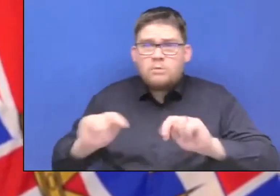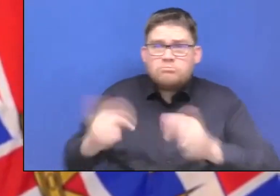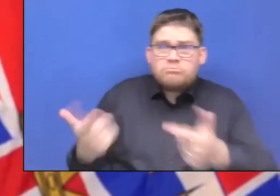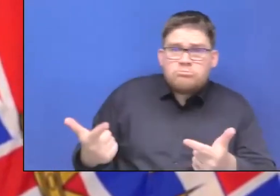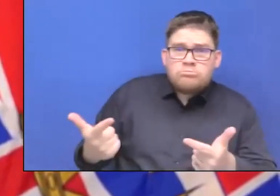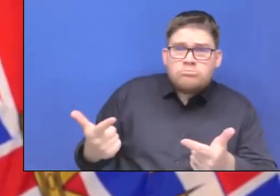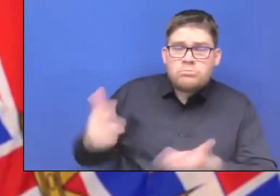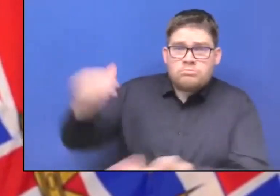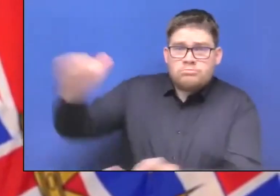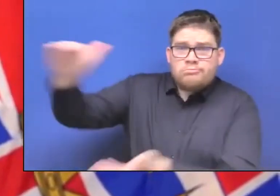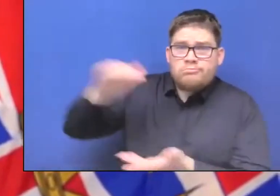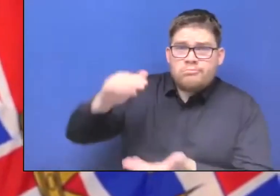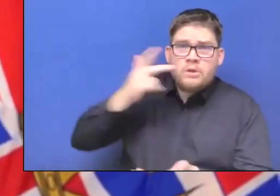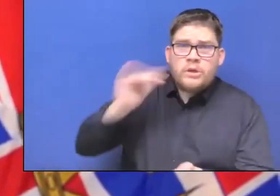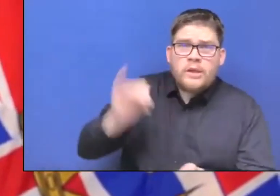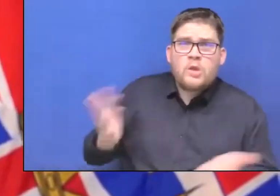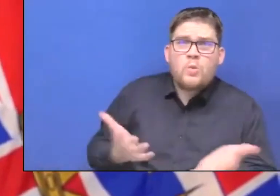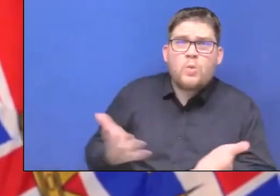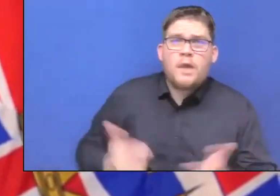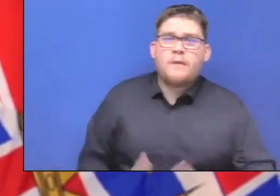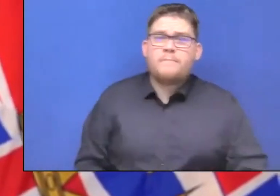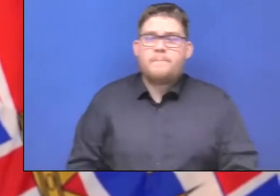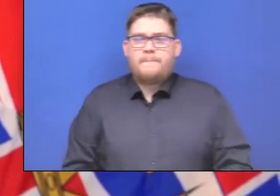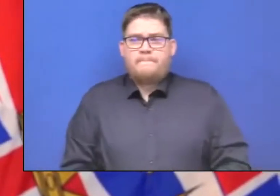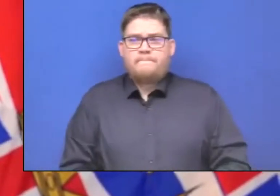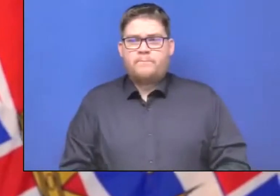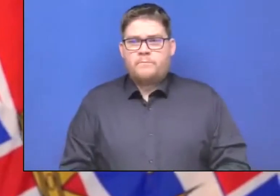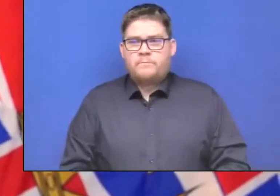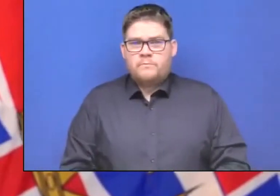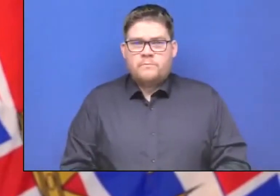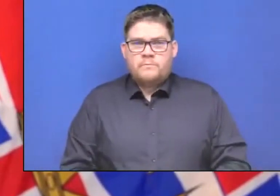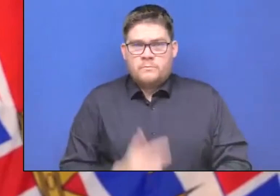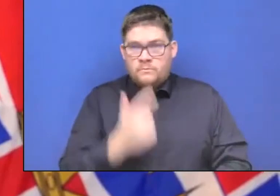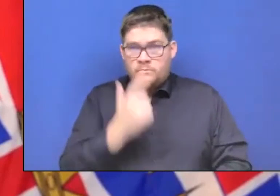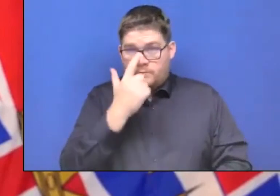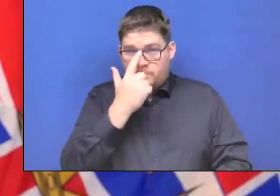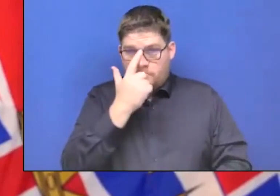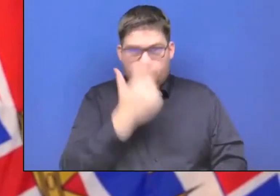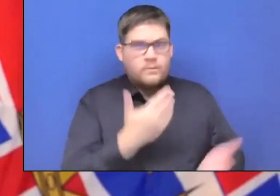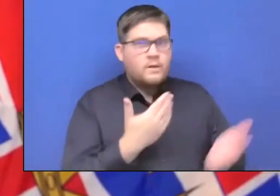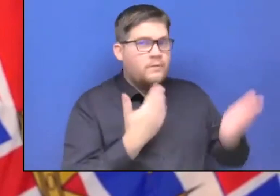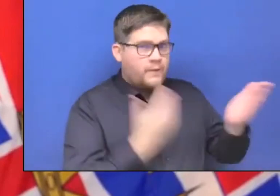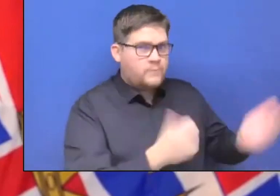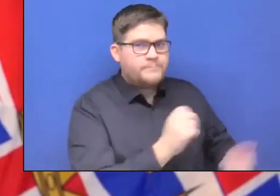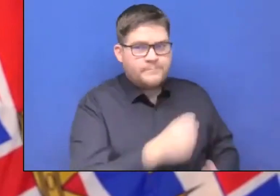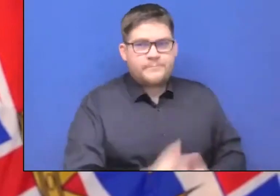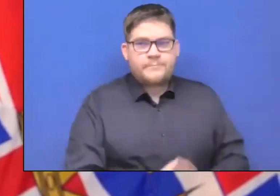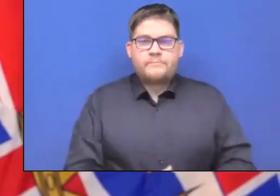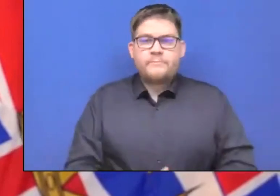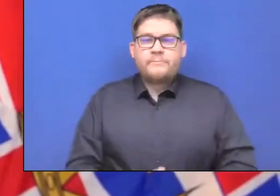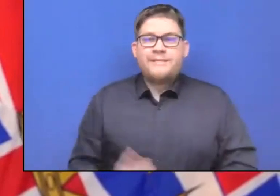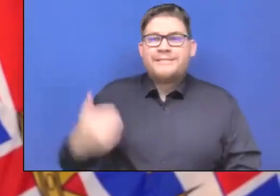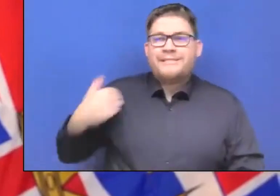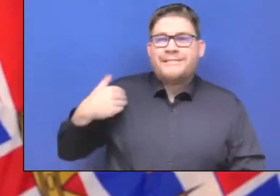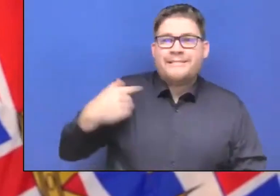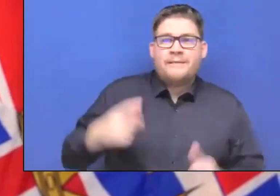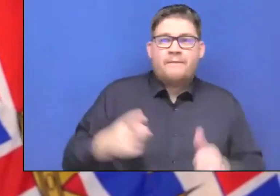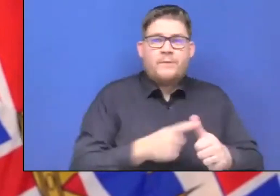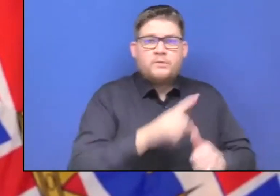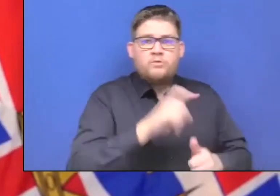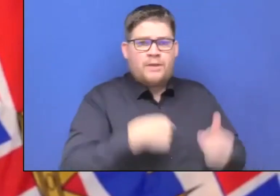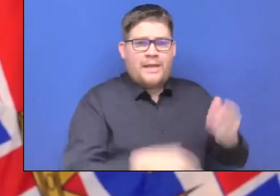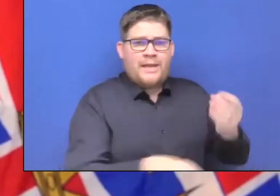right now? So thanks, Justine. And to the answer to your first question, we estimate we'll be vaccinating, we're projecting